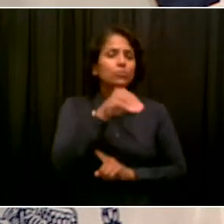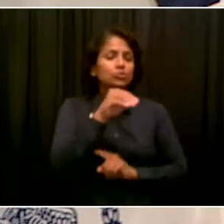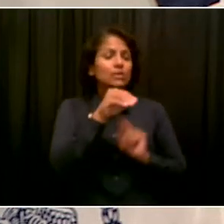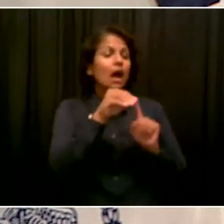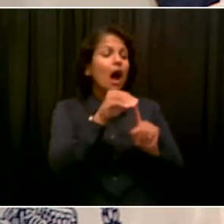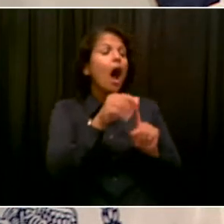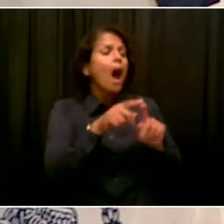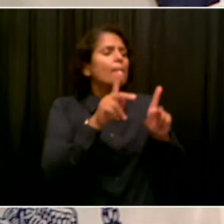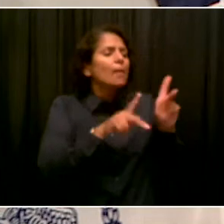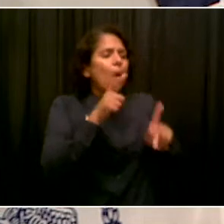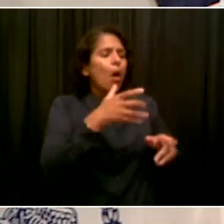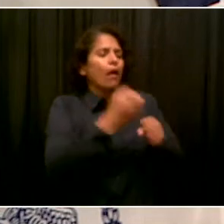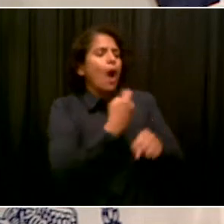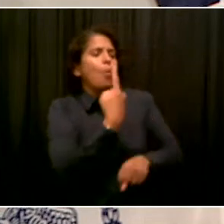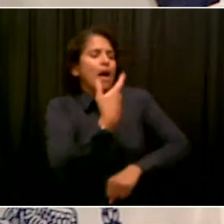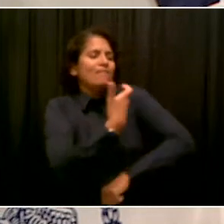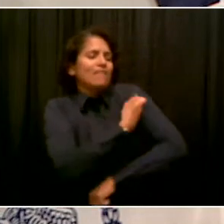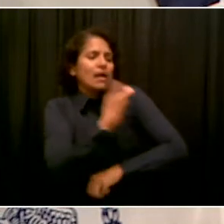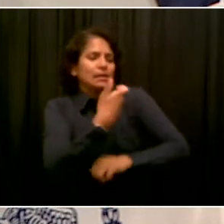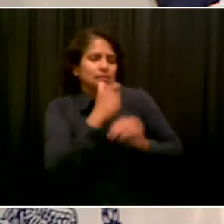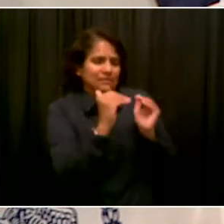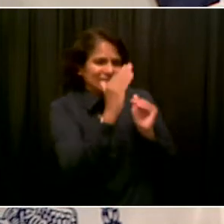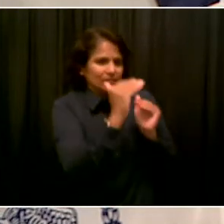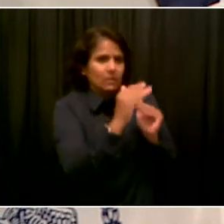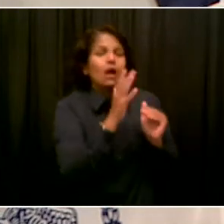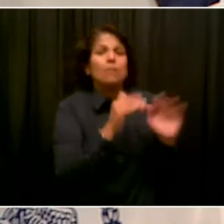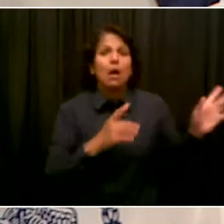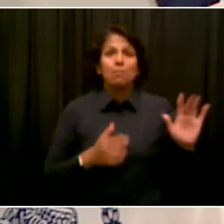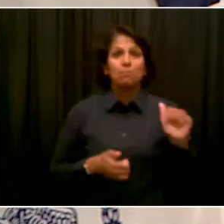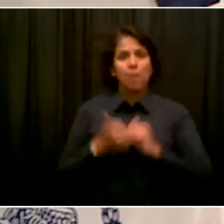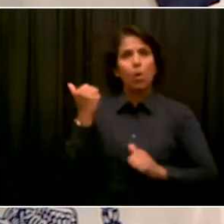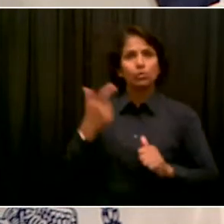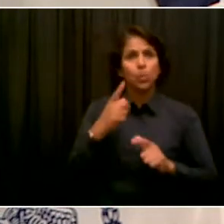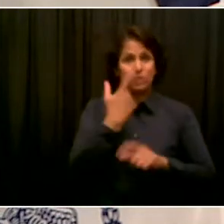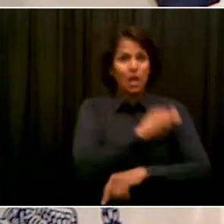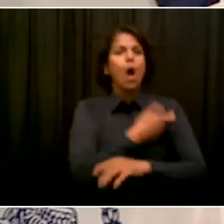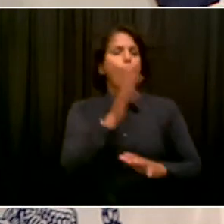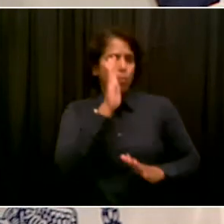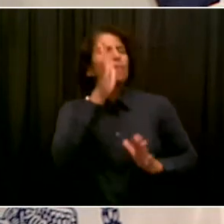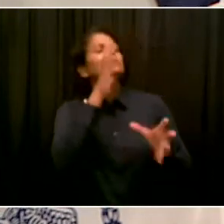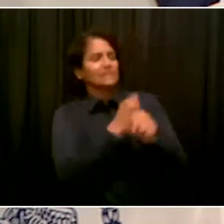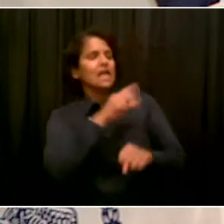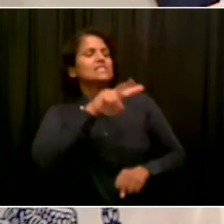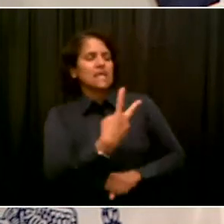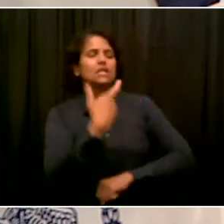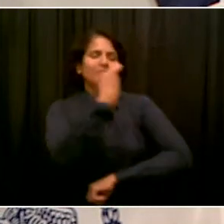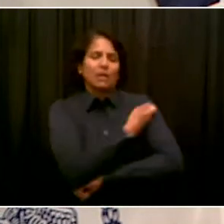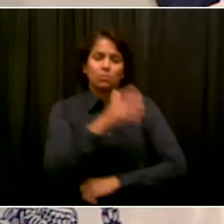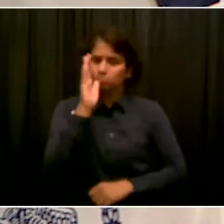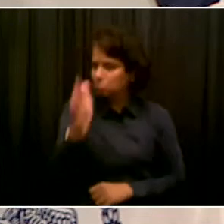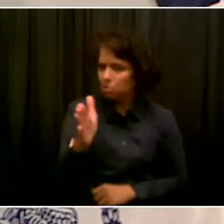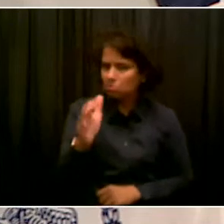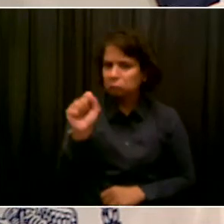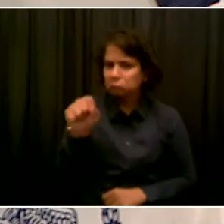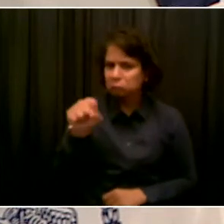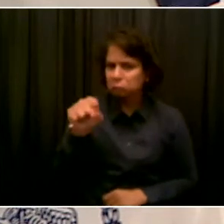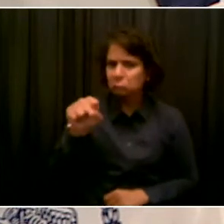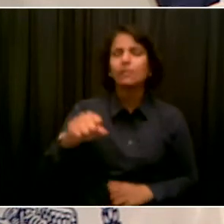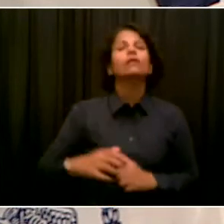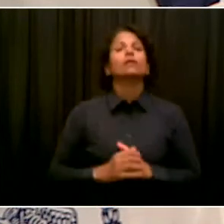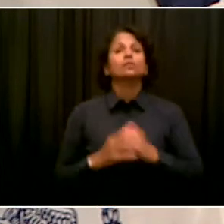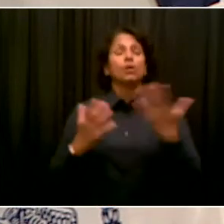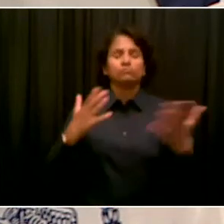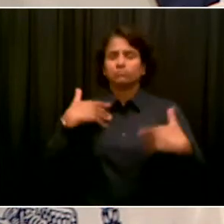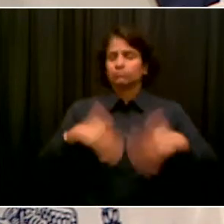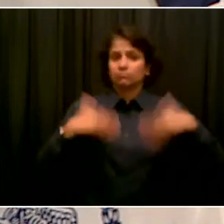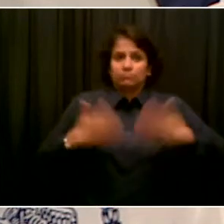back overwhelmingly. Almost everyone comes back and gets that second dose. So 80% of adults in New York City now have had at least one